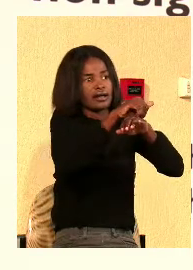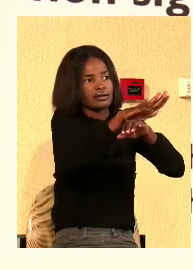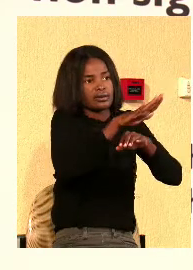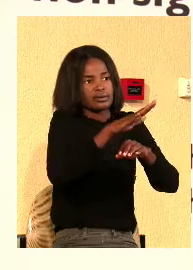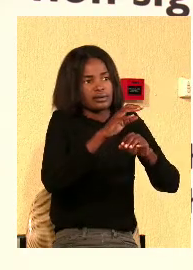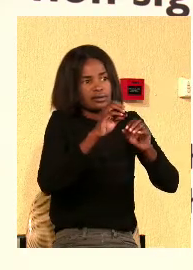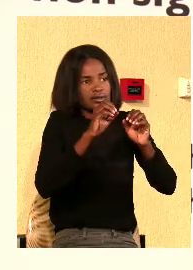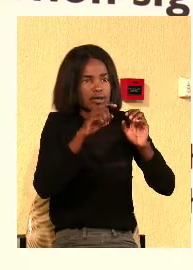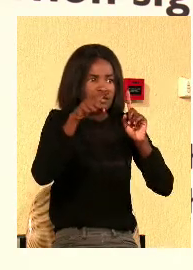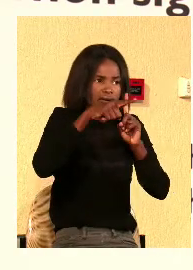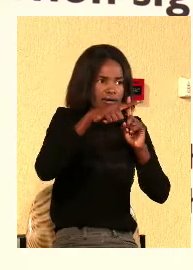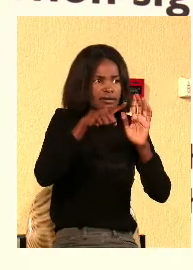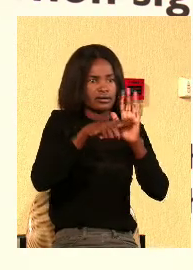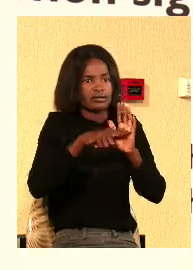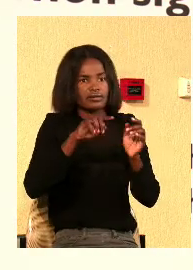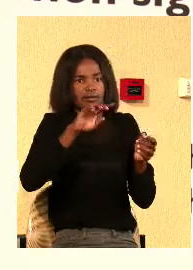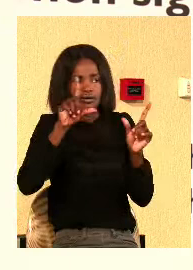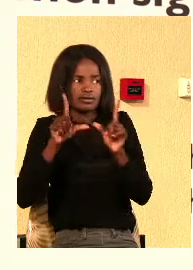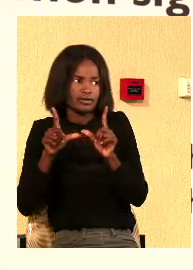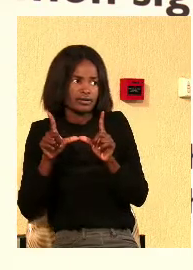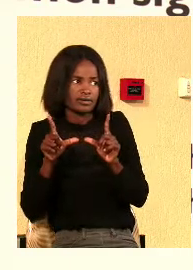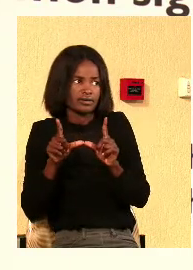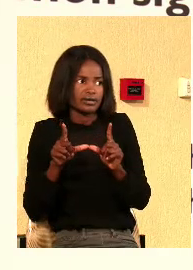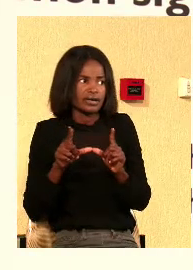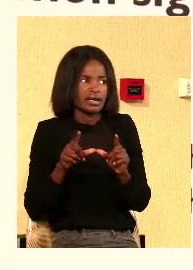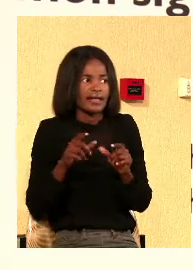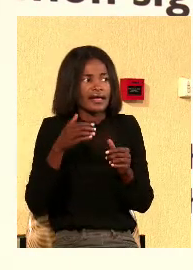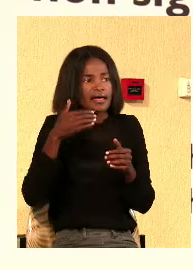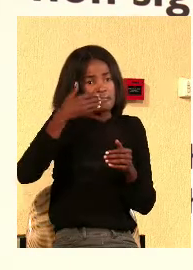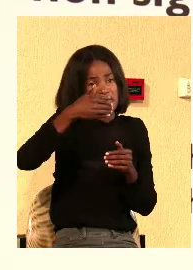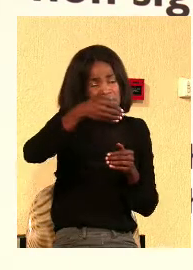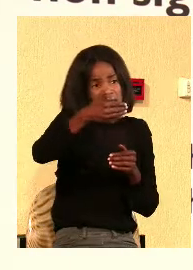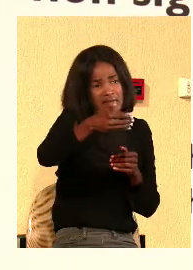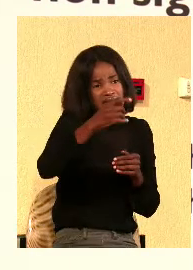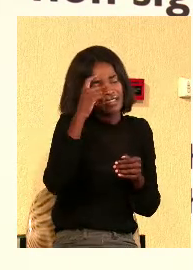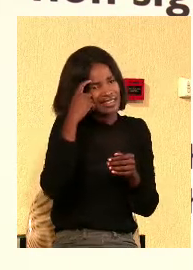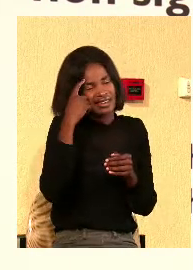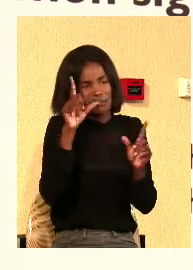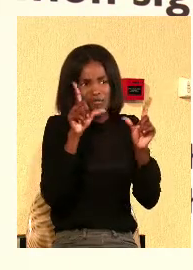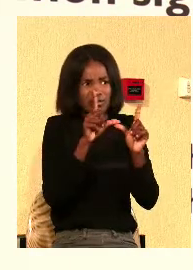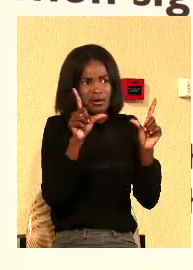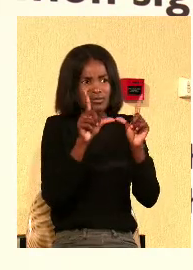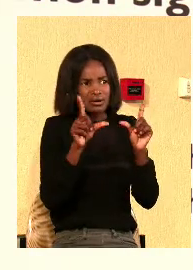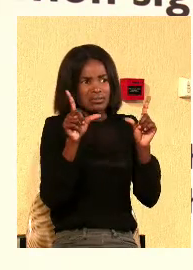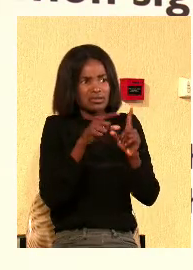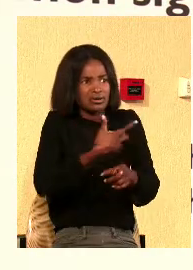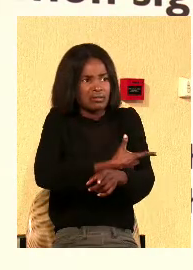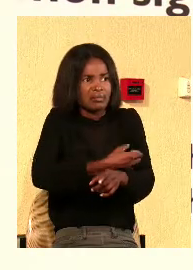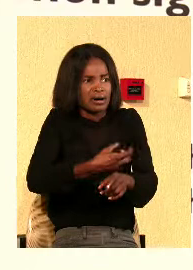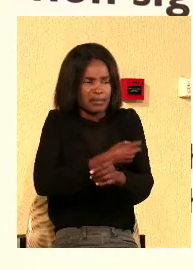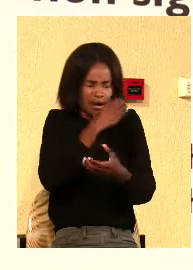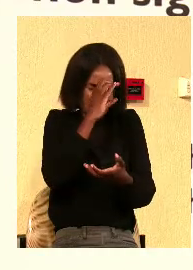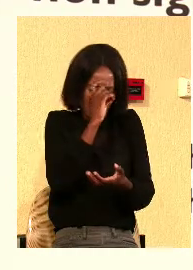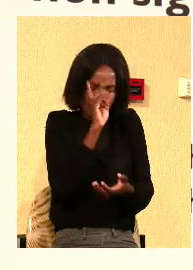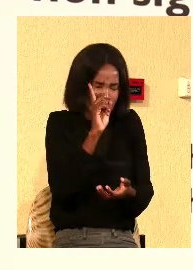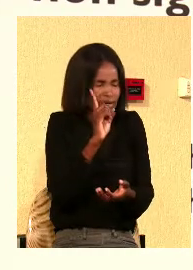Windhoek. Until that time when we say, okay, maybe we should roll out and decentralize testing, then